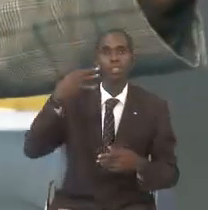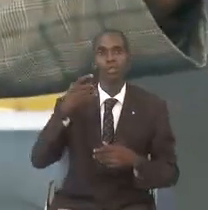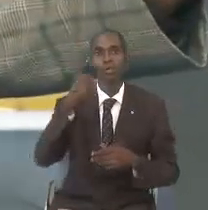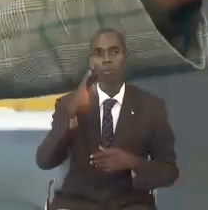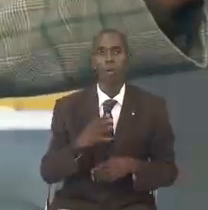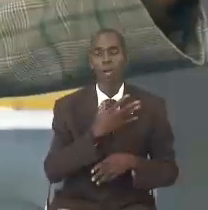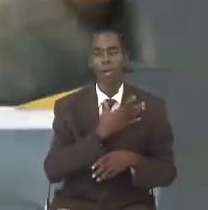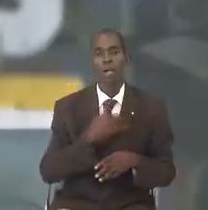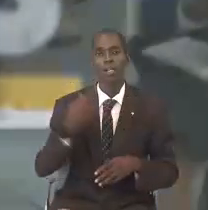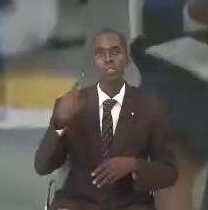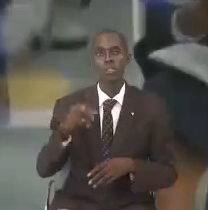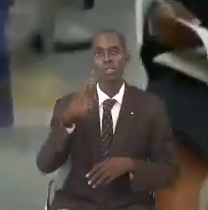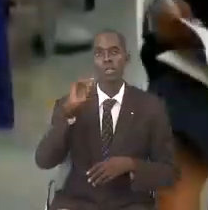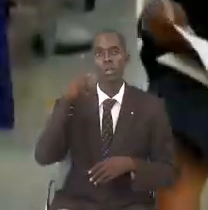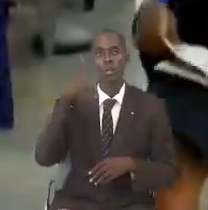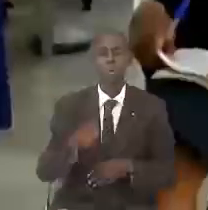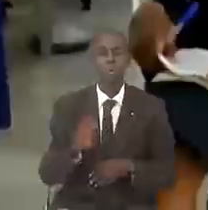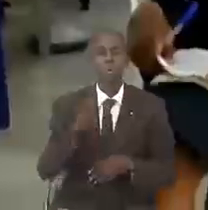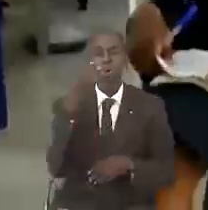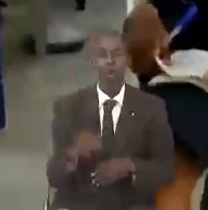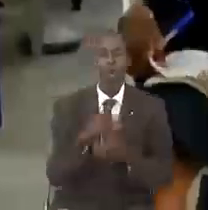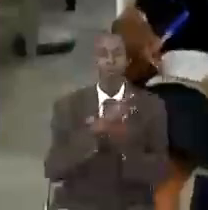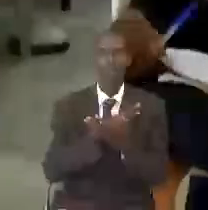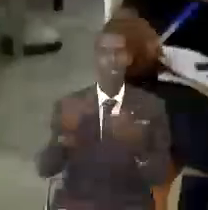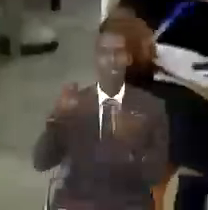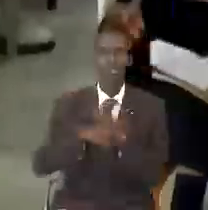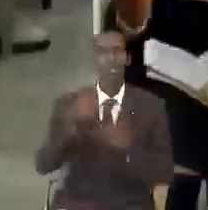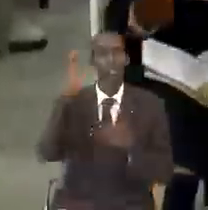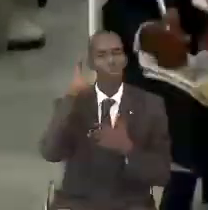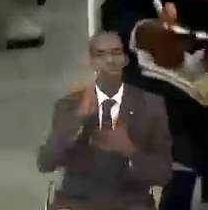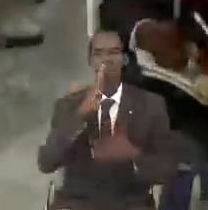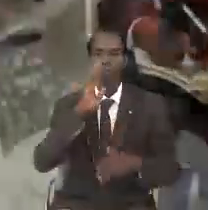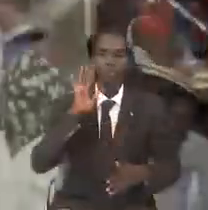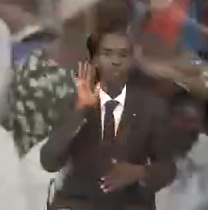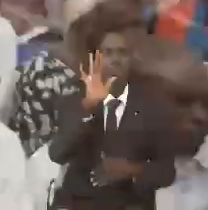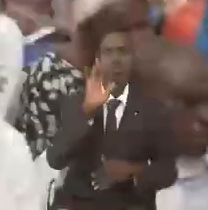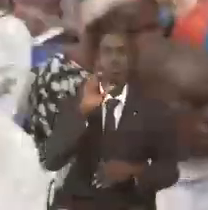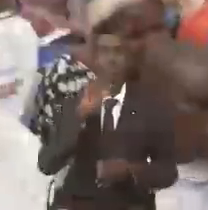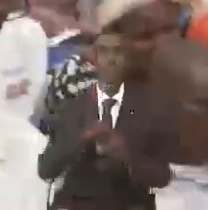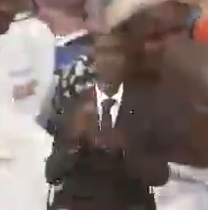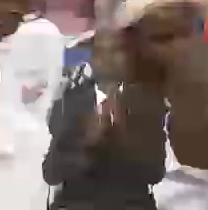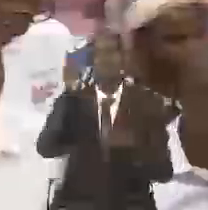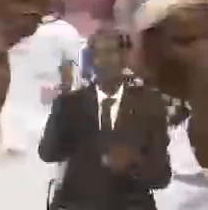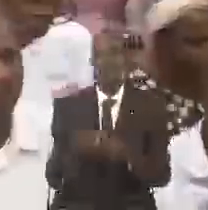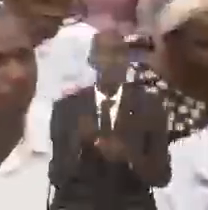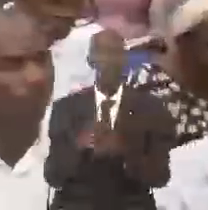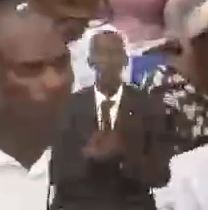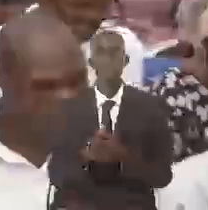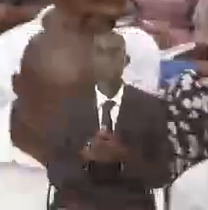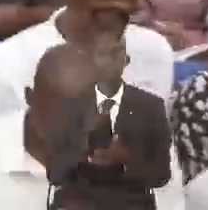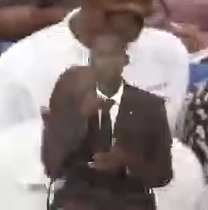of righteousness will be yours in Jesus' name. You will be